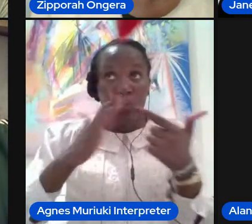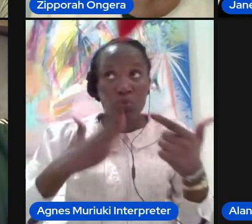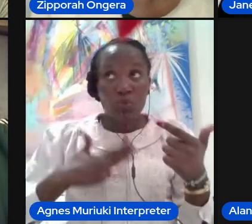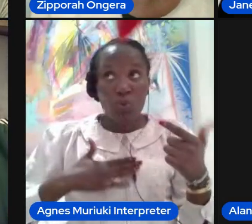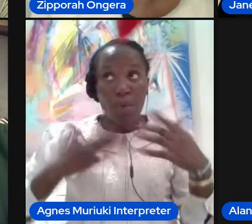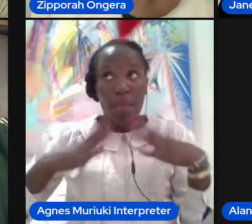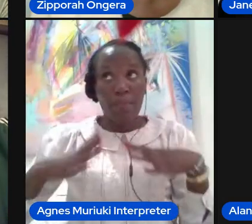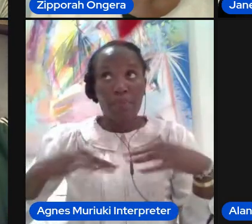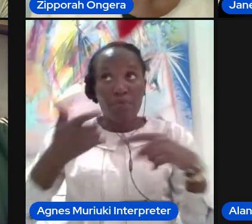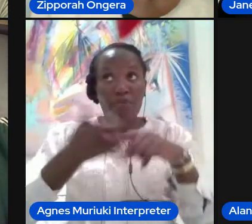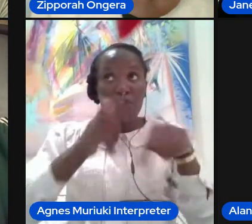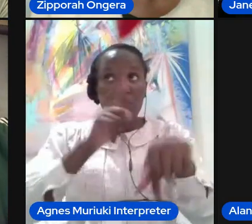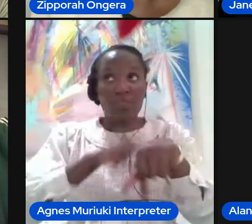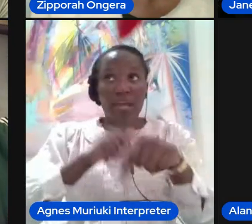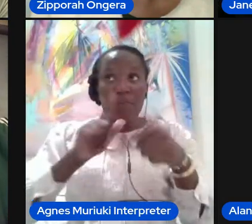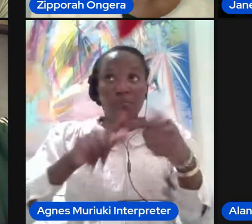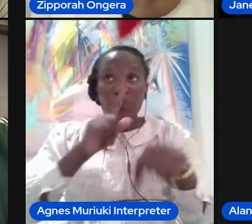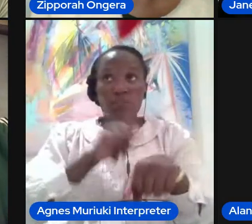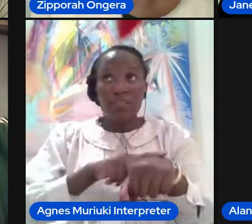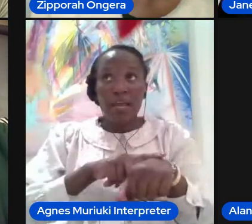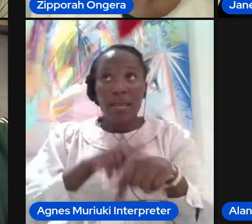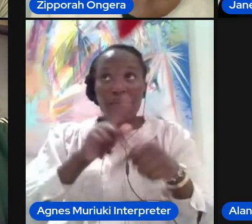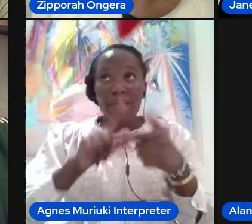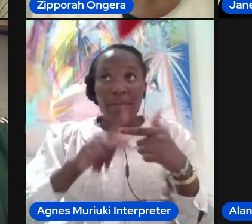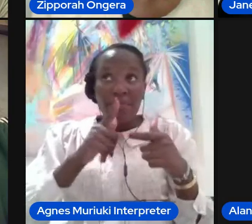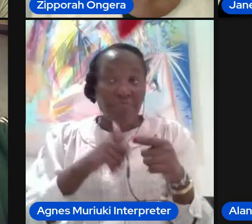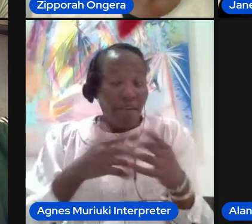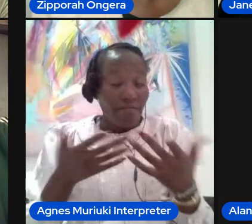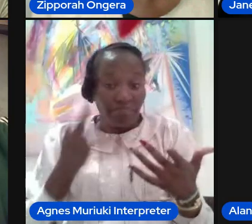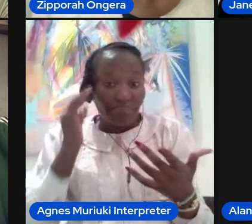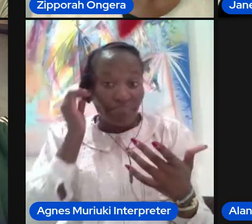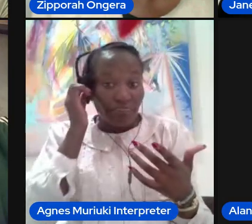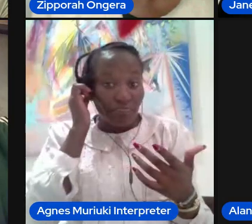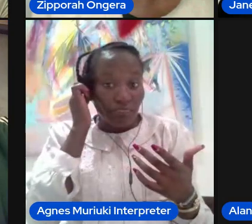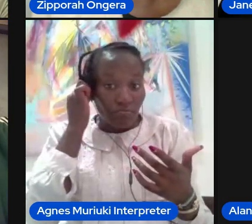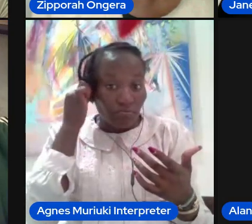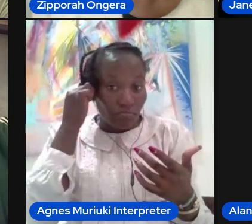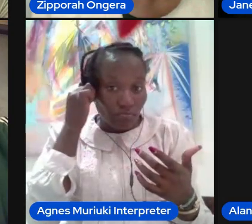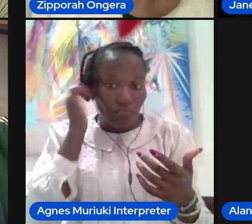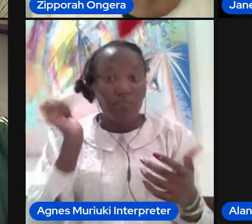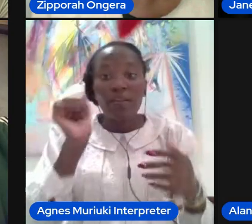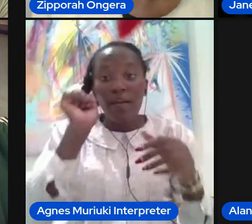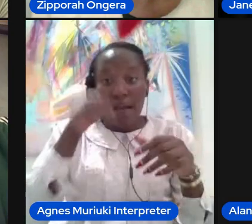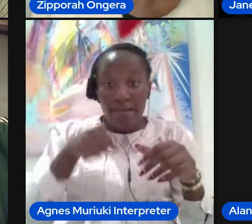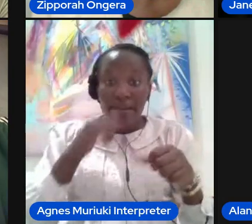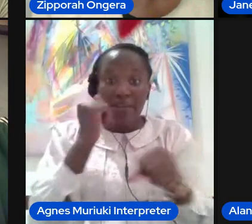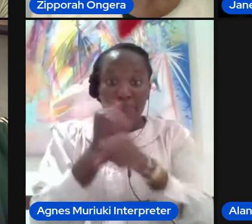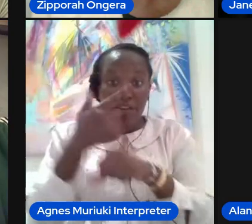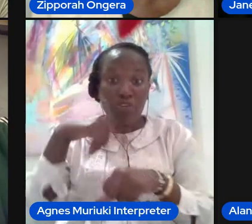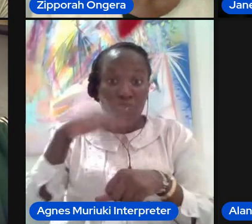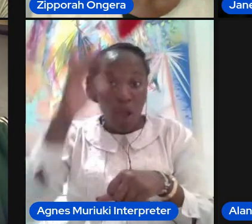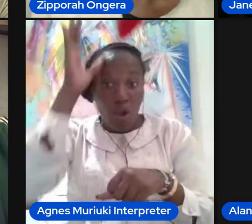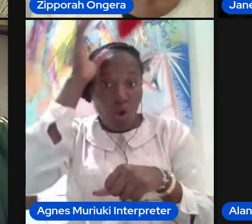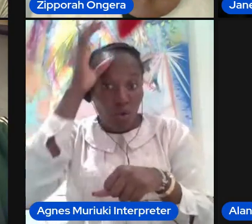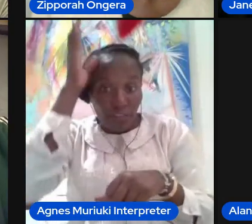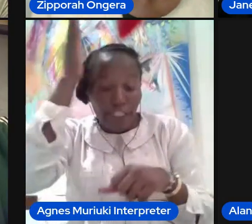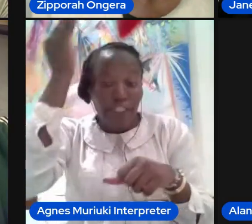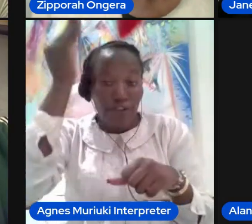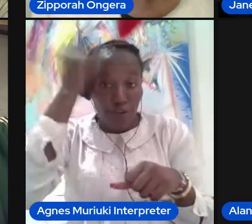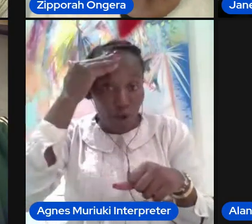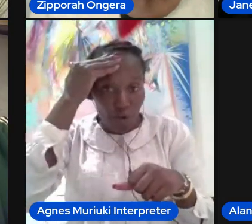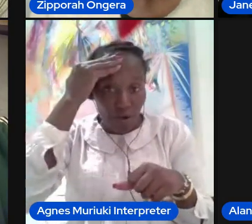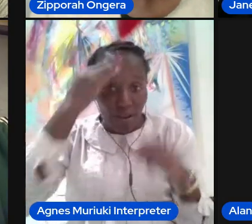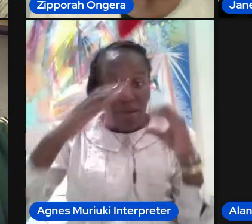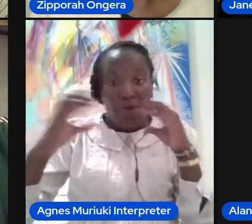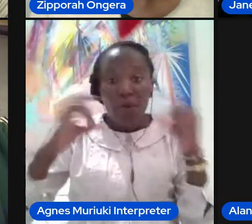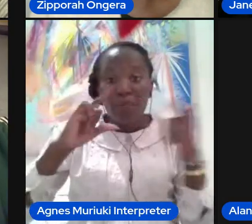collaborate to maybe post something, or I can actually amplify your content. So reach out first. And then something